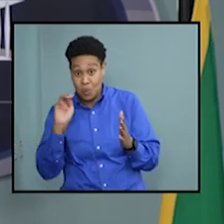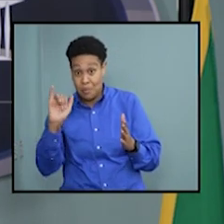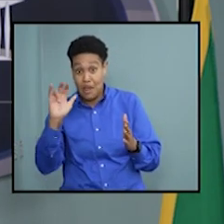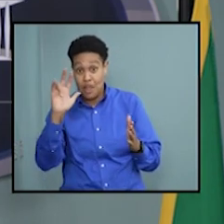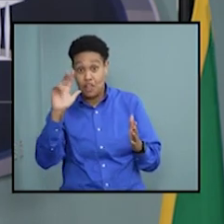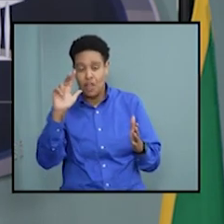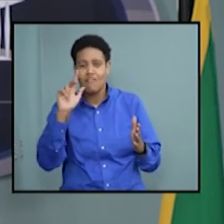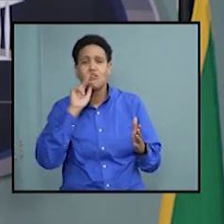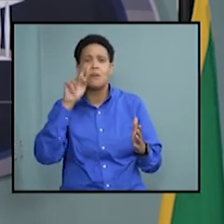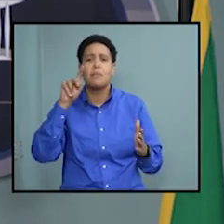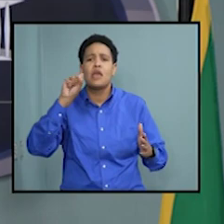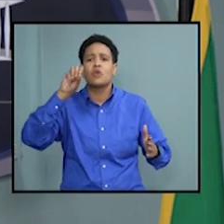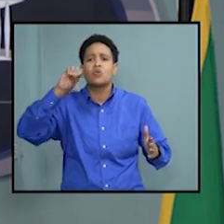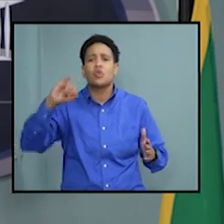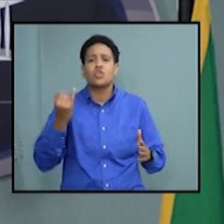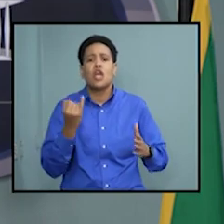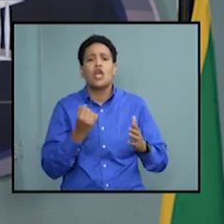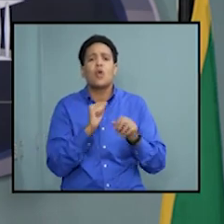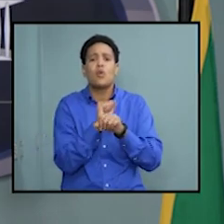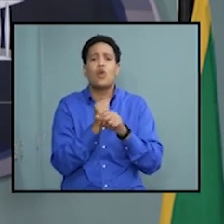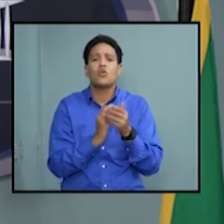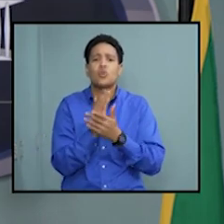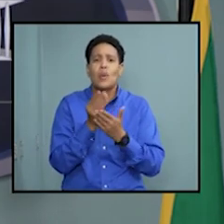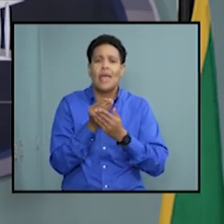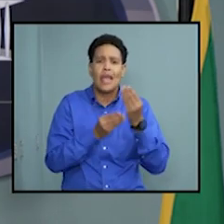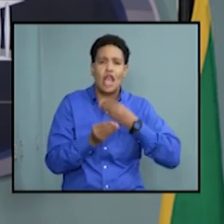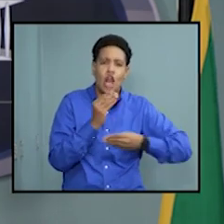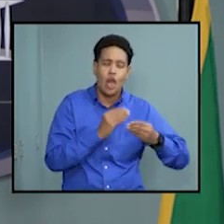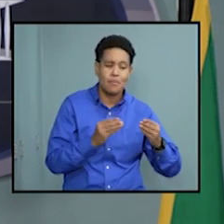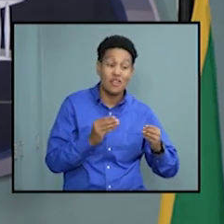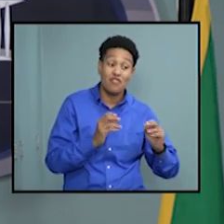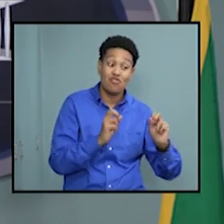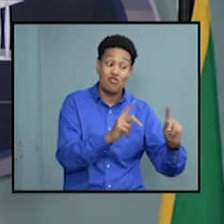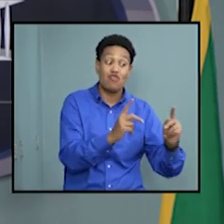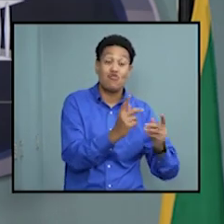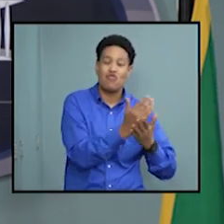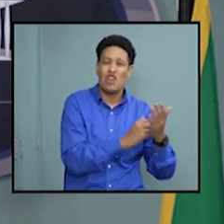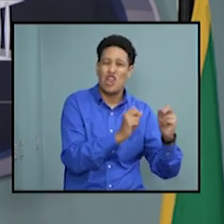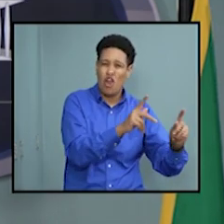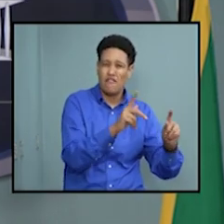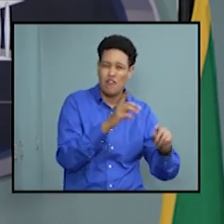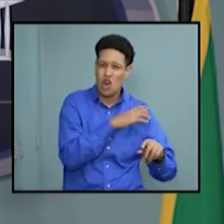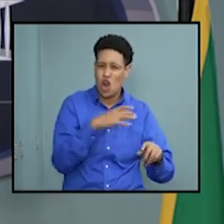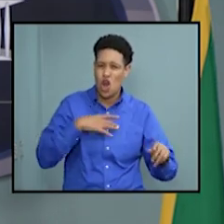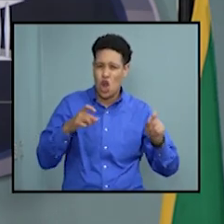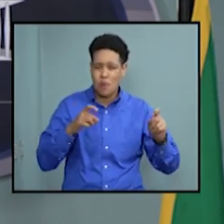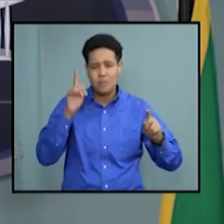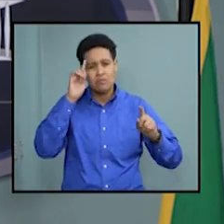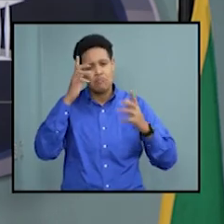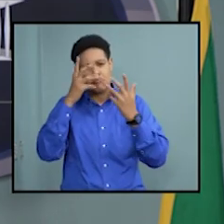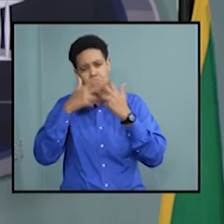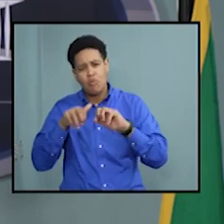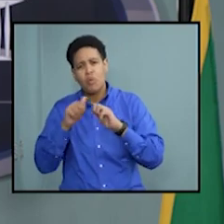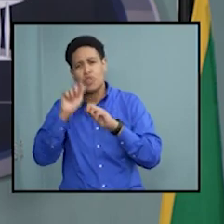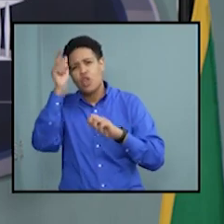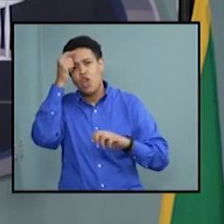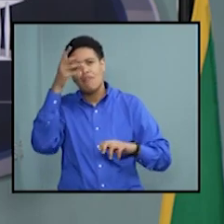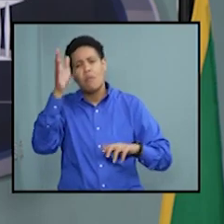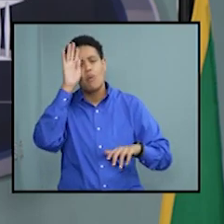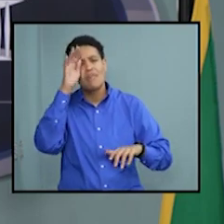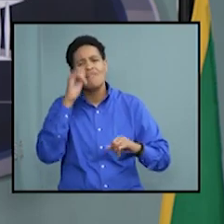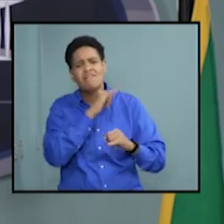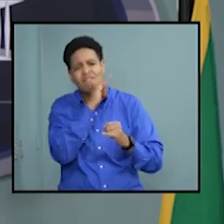PSOJ, working through the Economic Recovery Committee, will, in collaboration with the government,